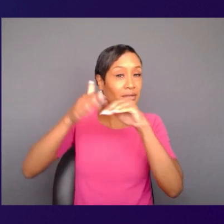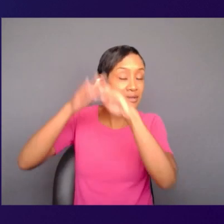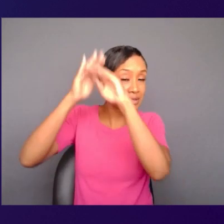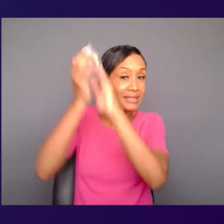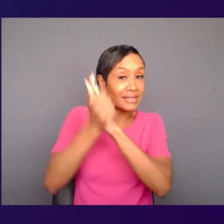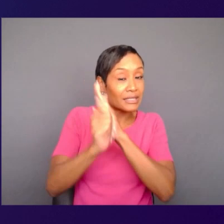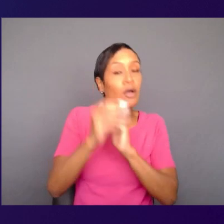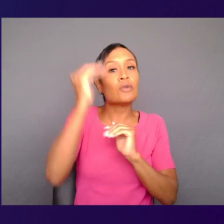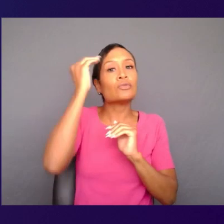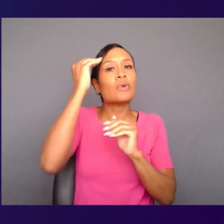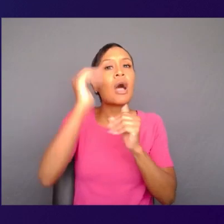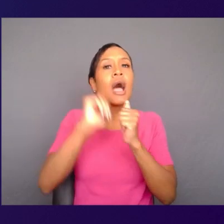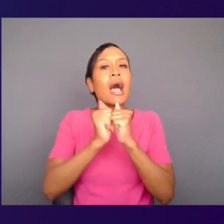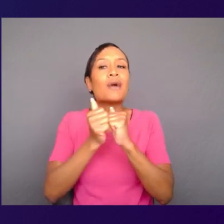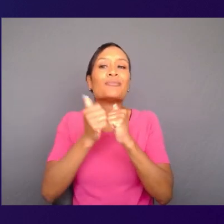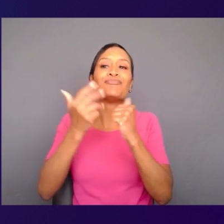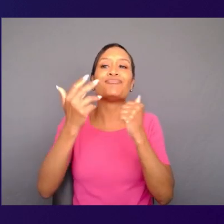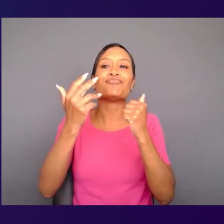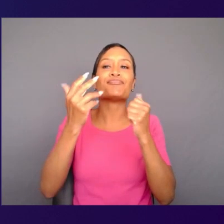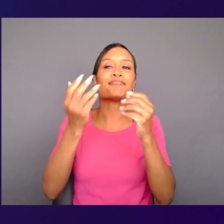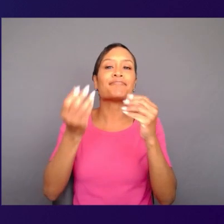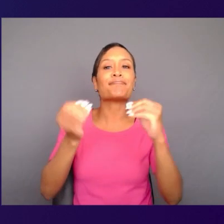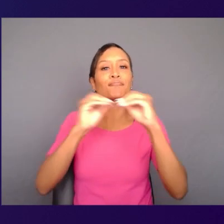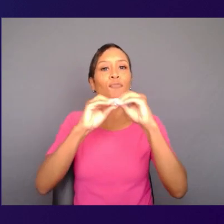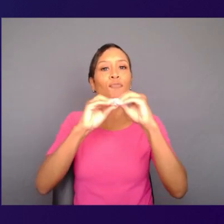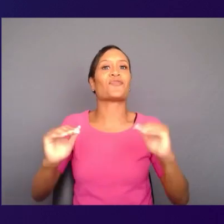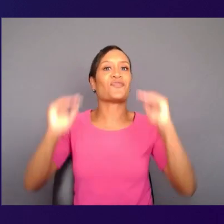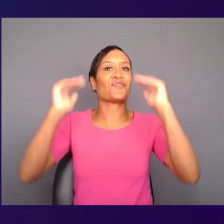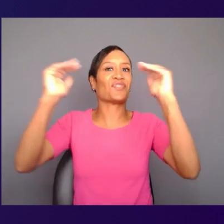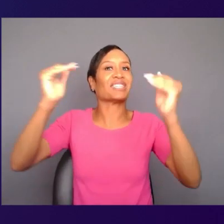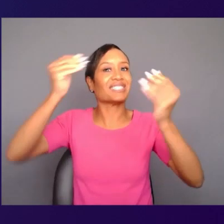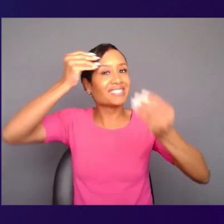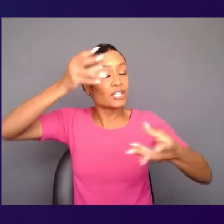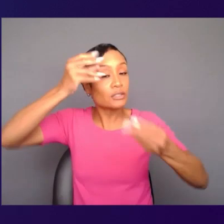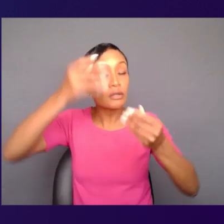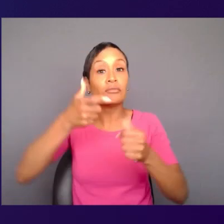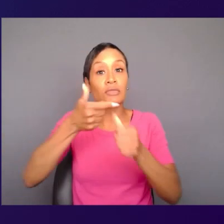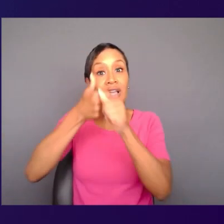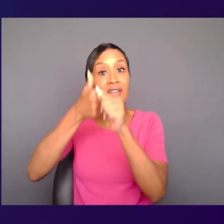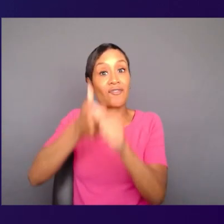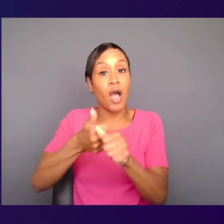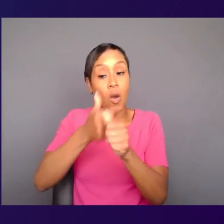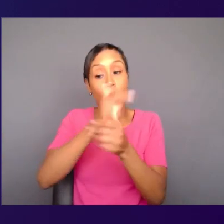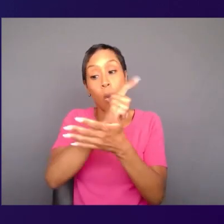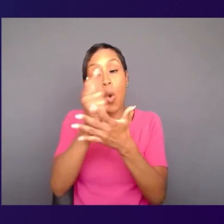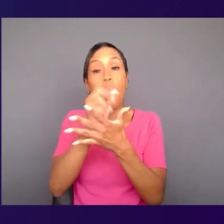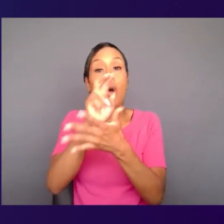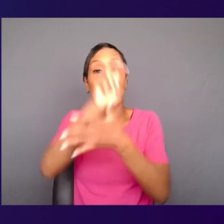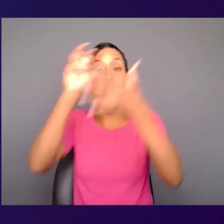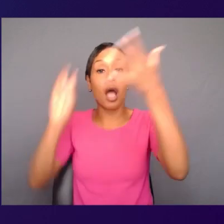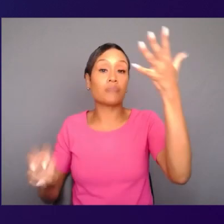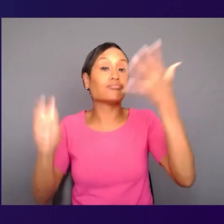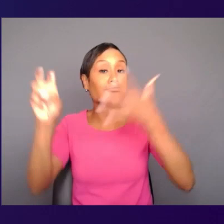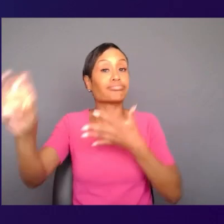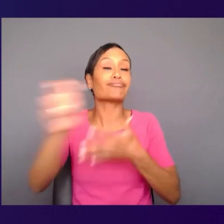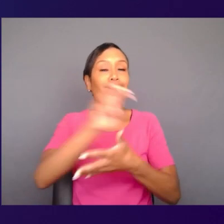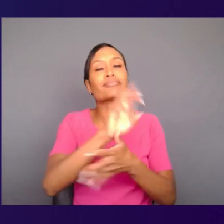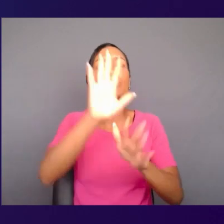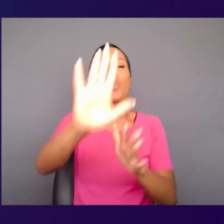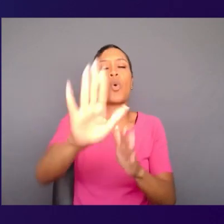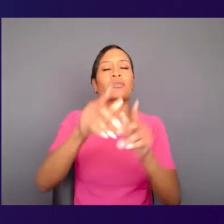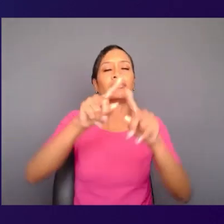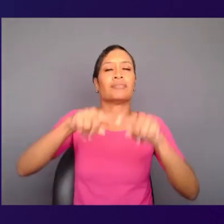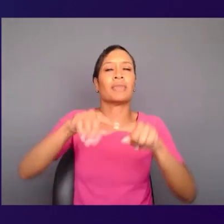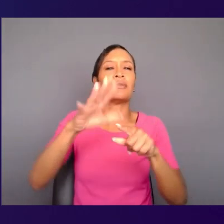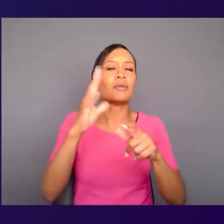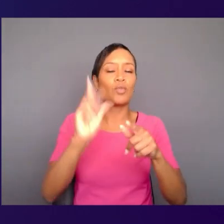to ultimately more advanced content. You can follow the plan in order or bounce around based on where you want to build your skills. And at the